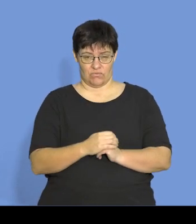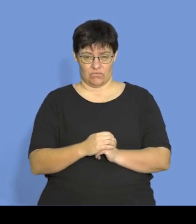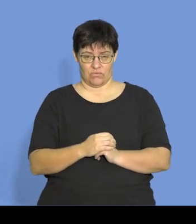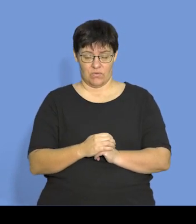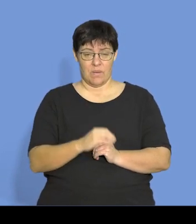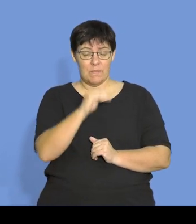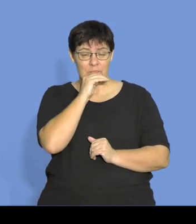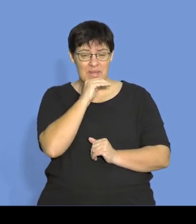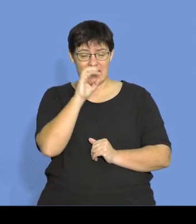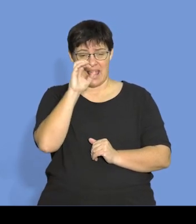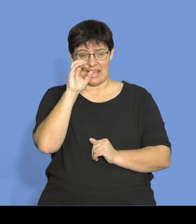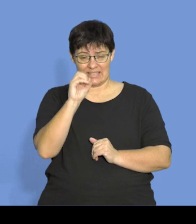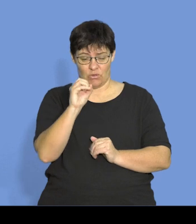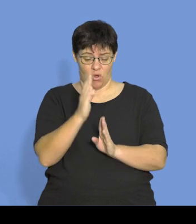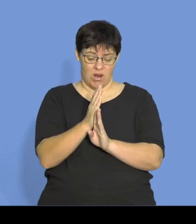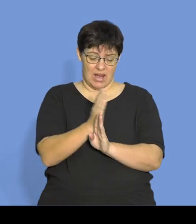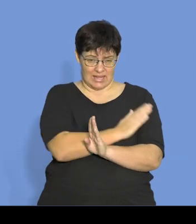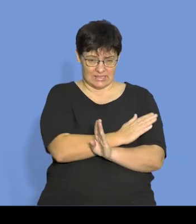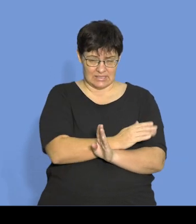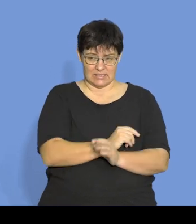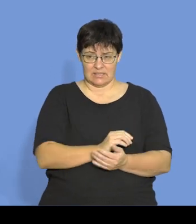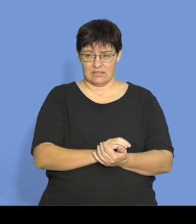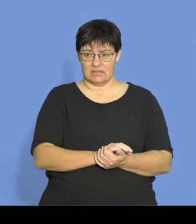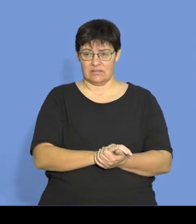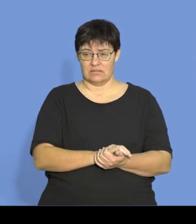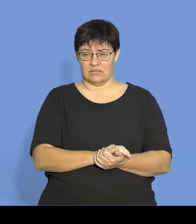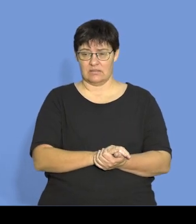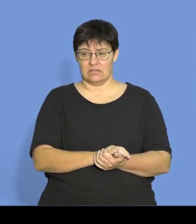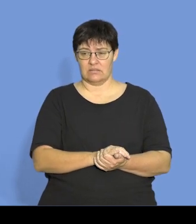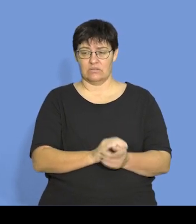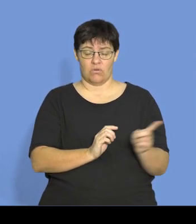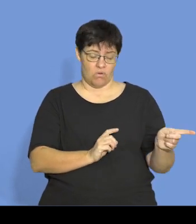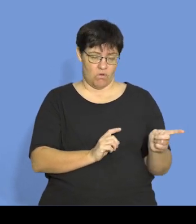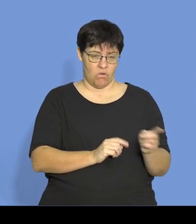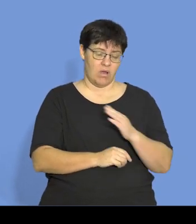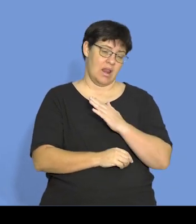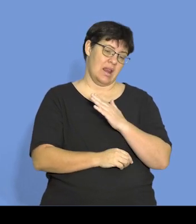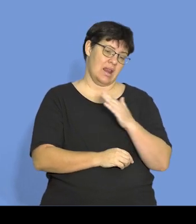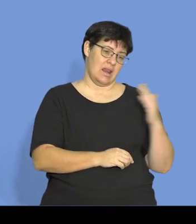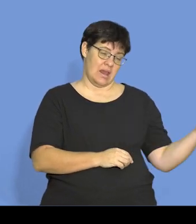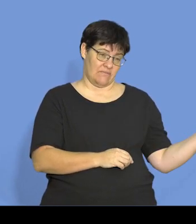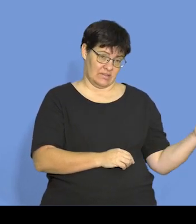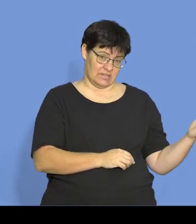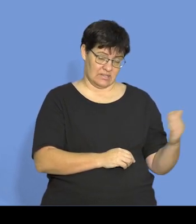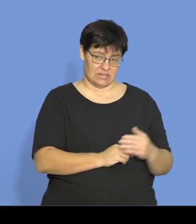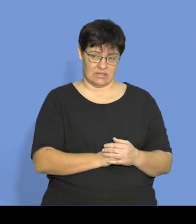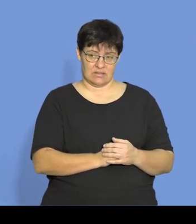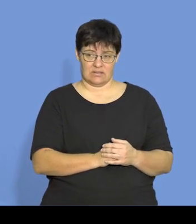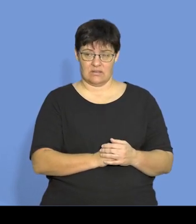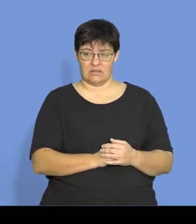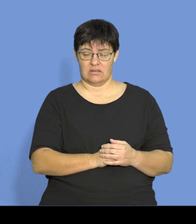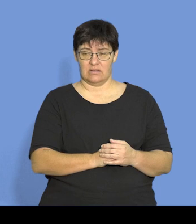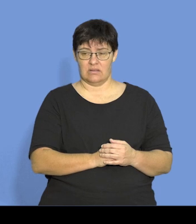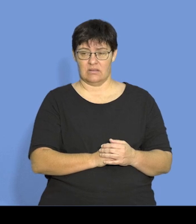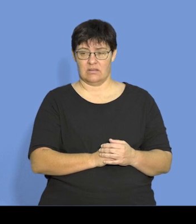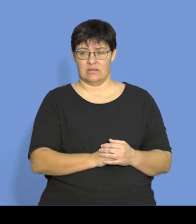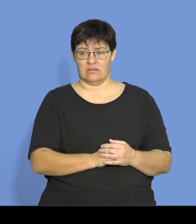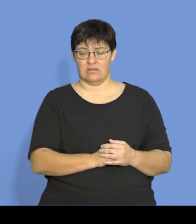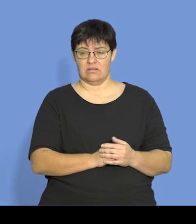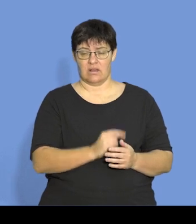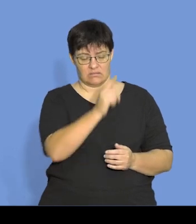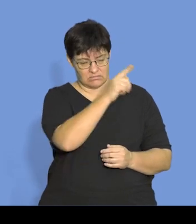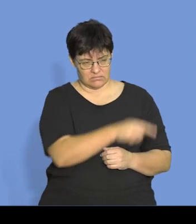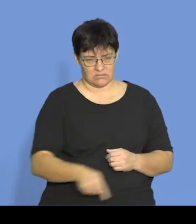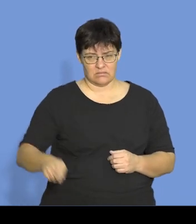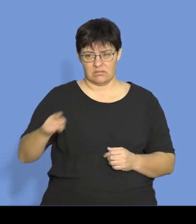0, to be less than 0 from the negative 2 going to the right, to the left of it, it's